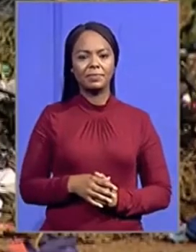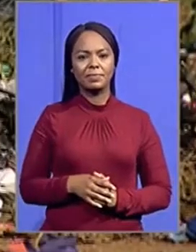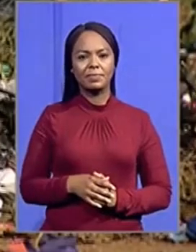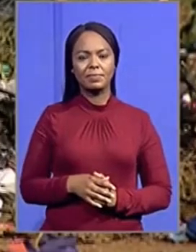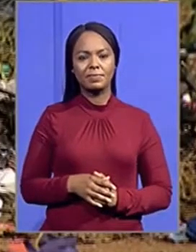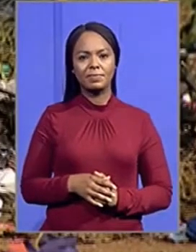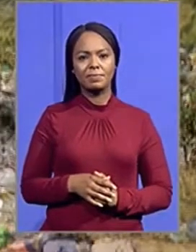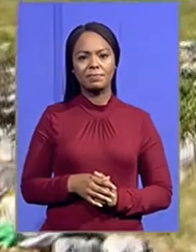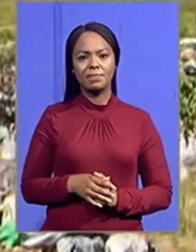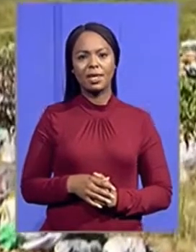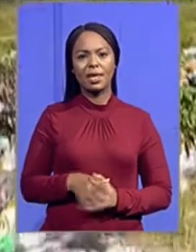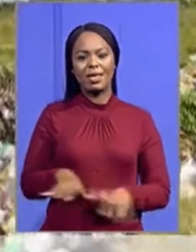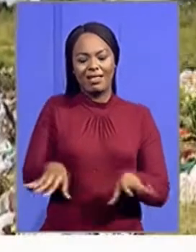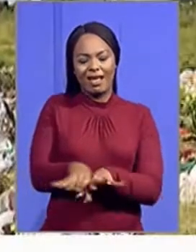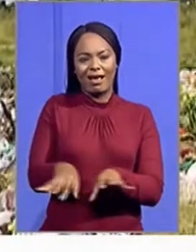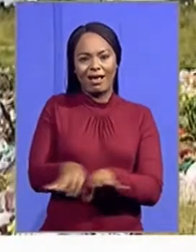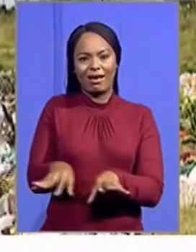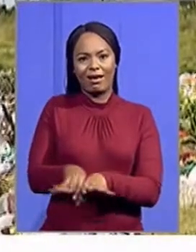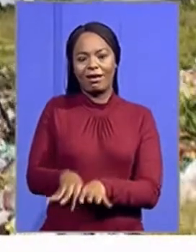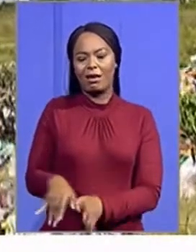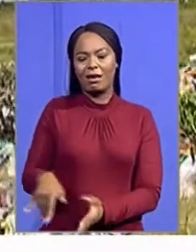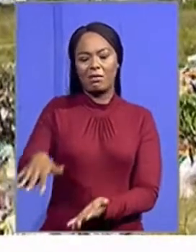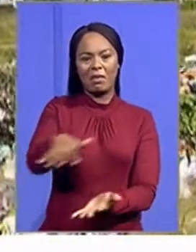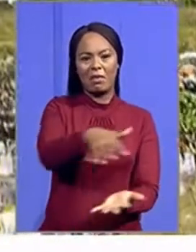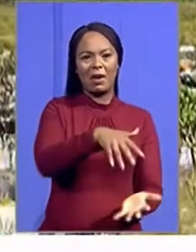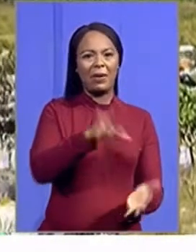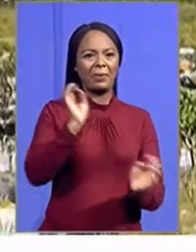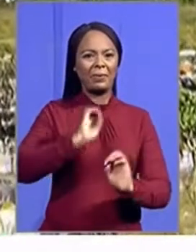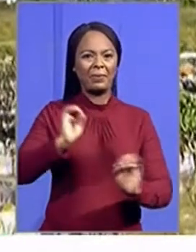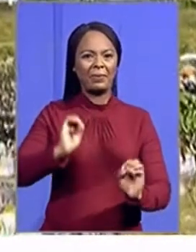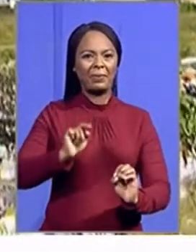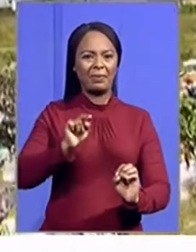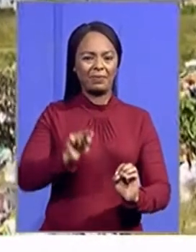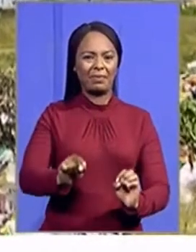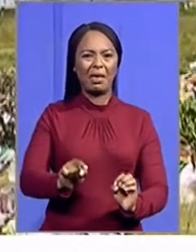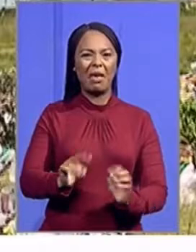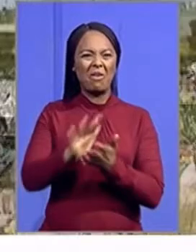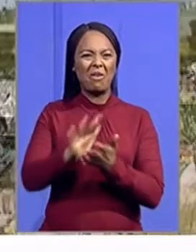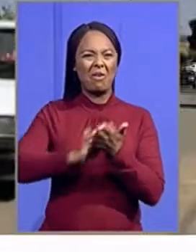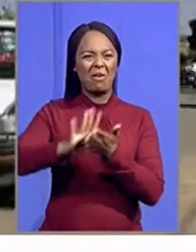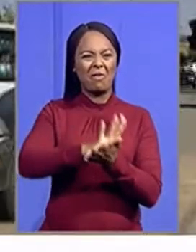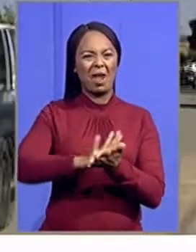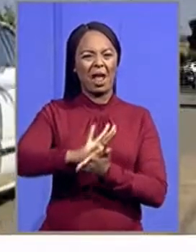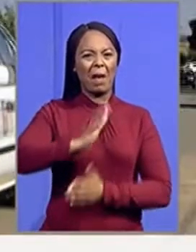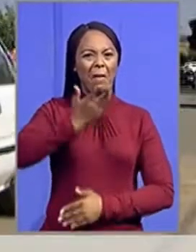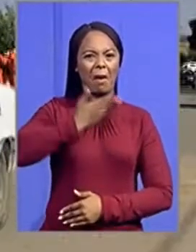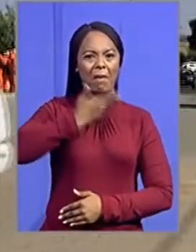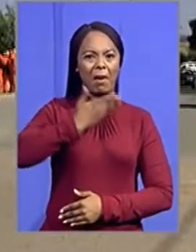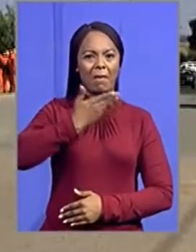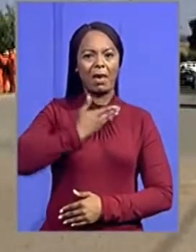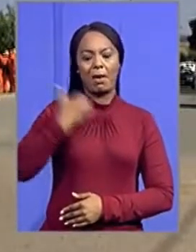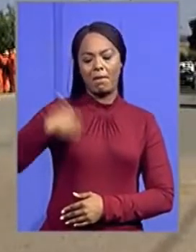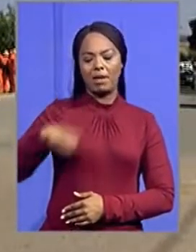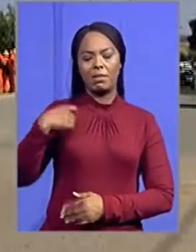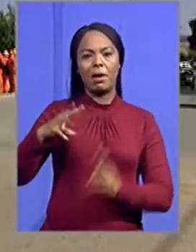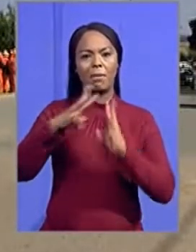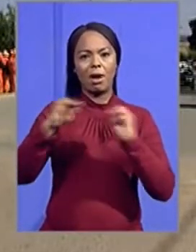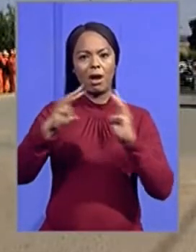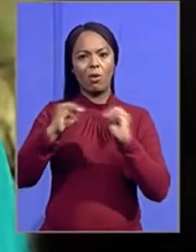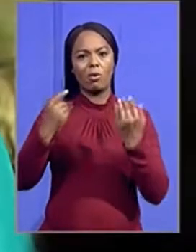Go se olelwe ga matlakala e ntse selo modiro mo bontsing jwa ditoropo le metsesetoropo go ralala naga. Mmasepala wa Mangaung o reboletse lenaane